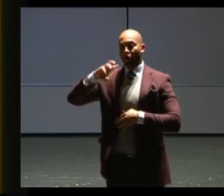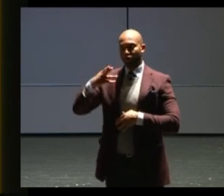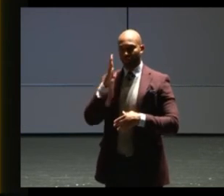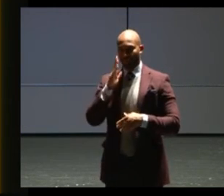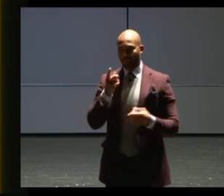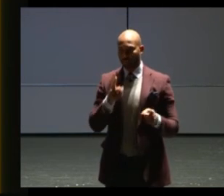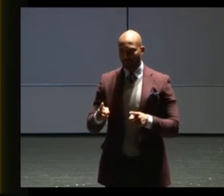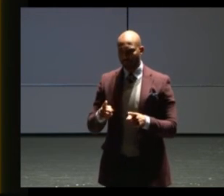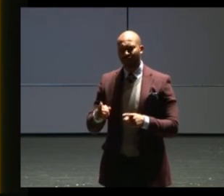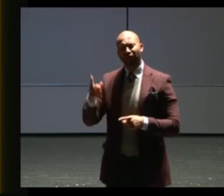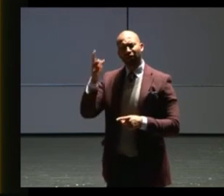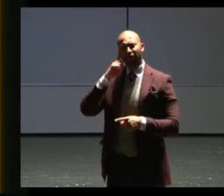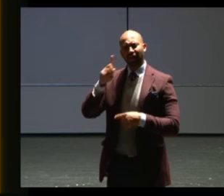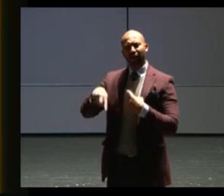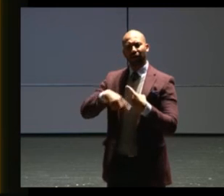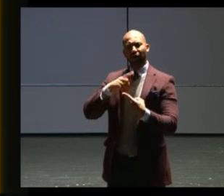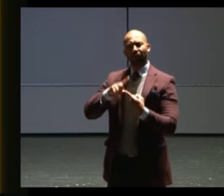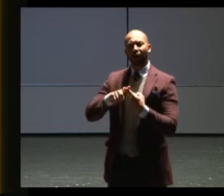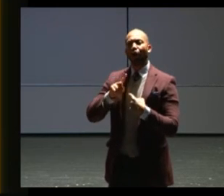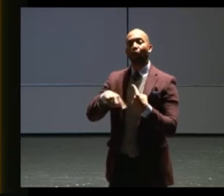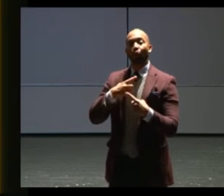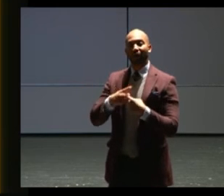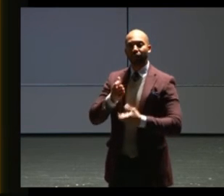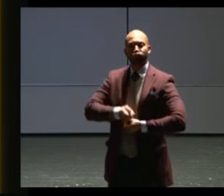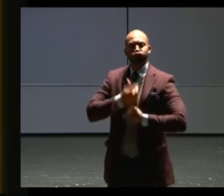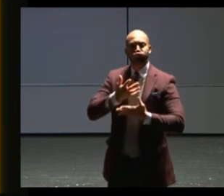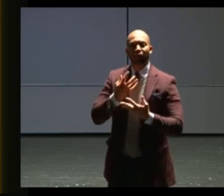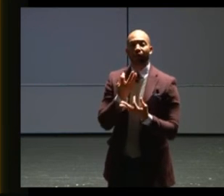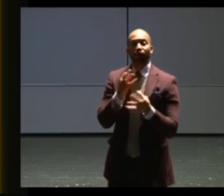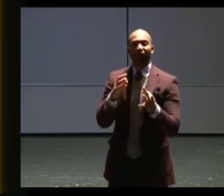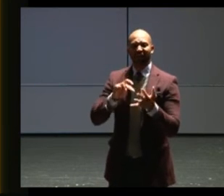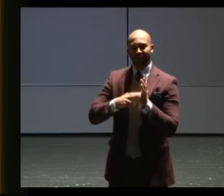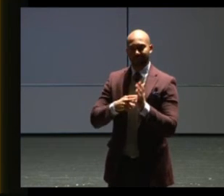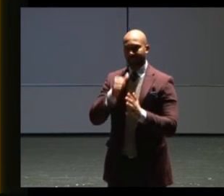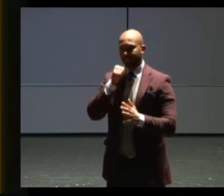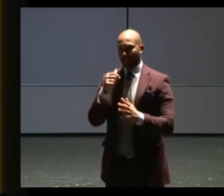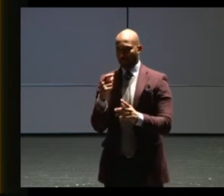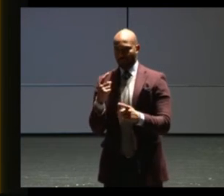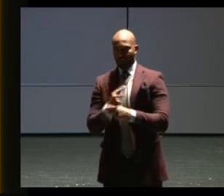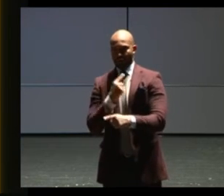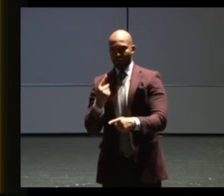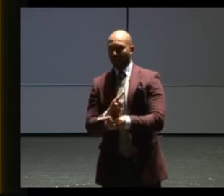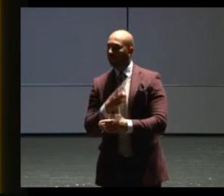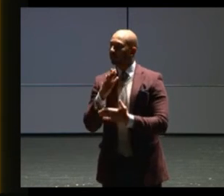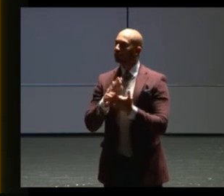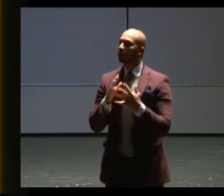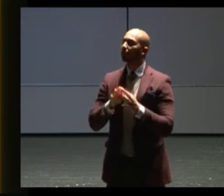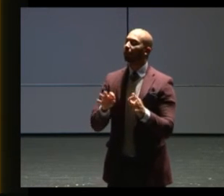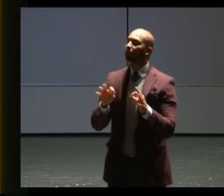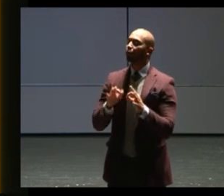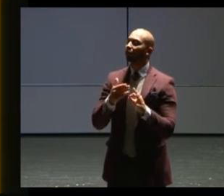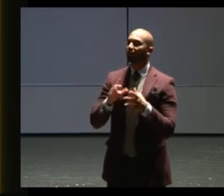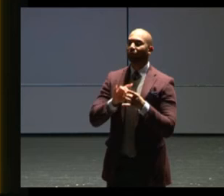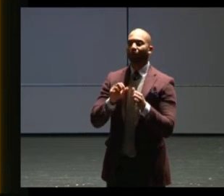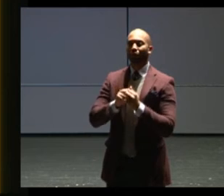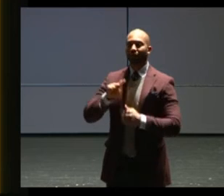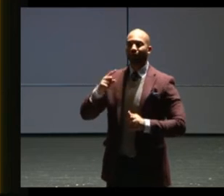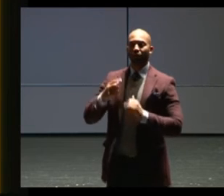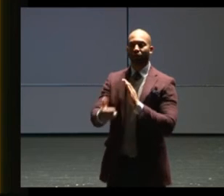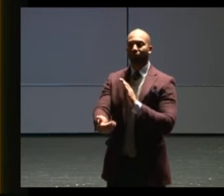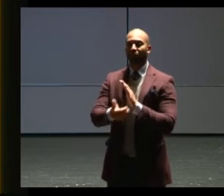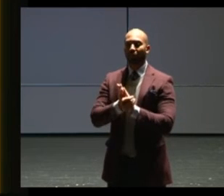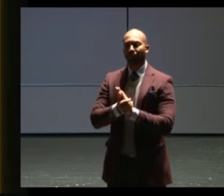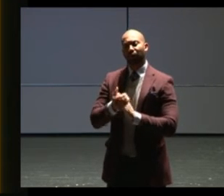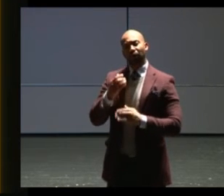does free speech become impermissible speech? What are some of the essential elements to understand about First Amendment and some of the issues that